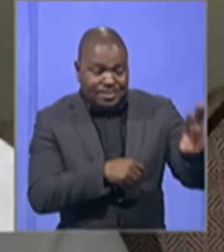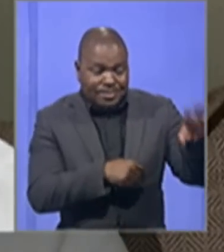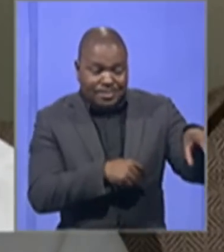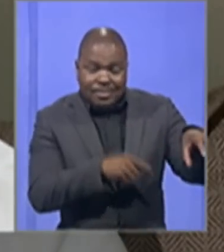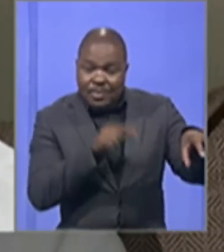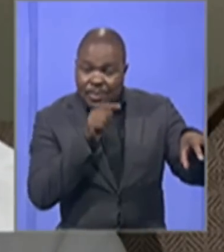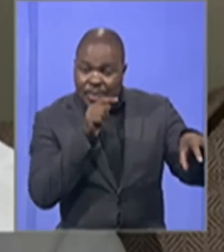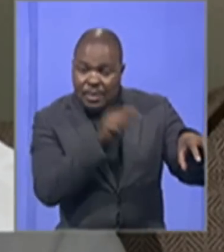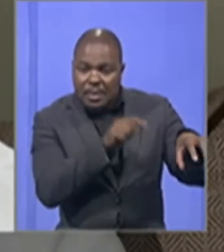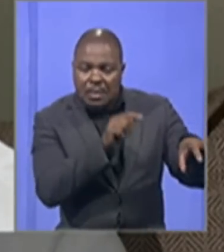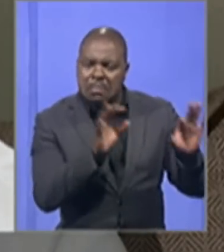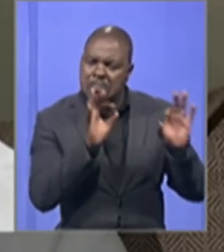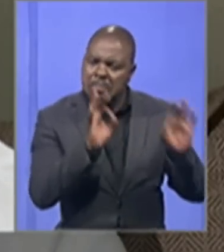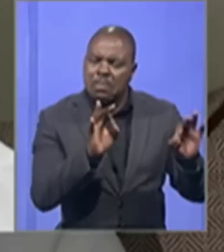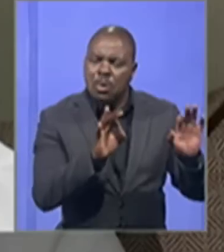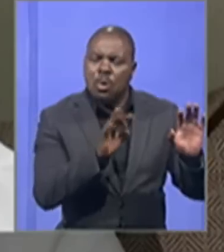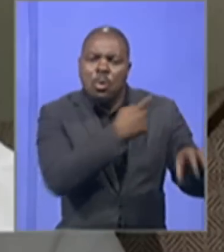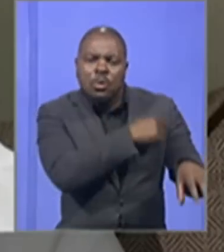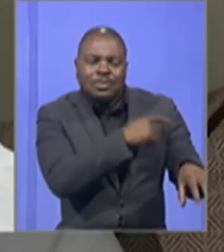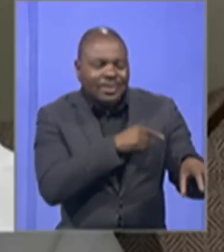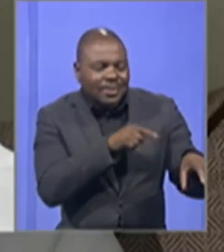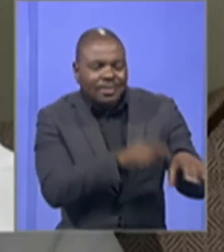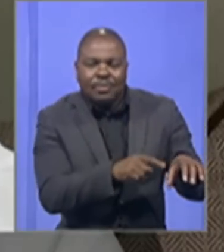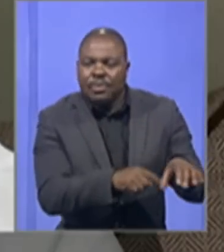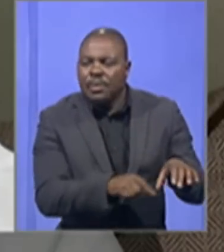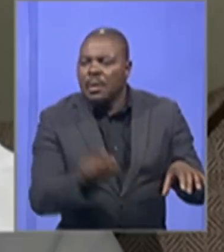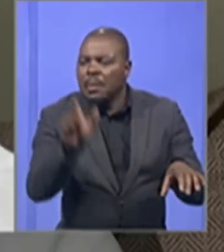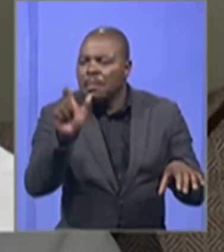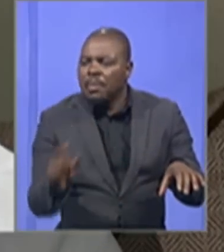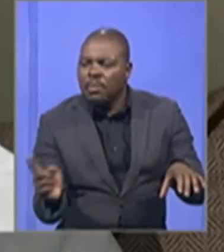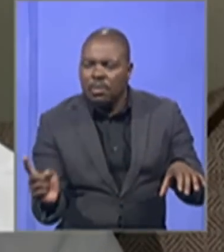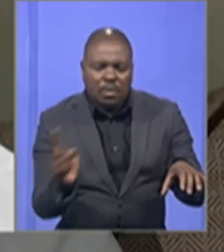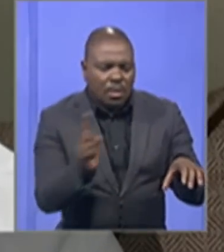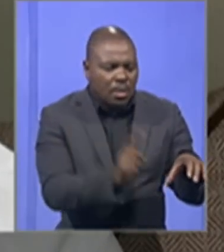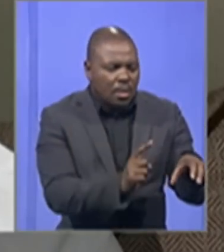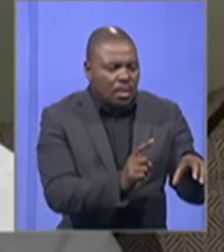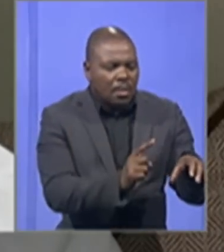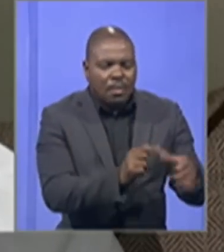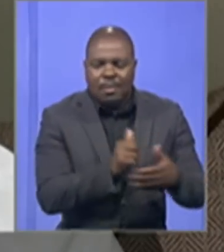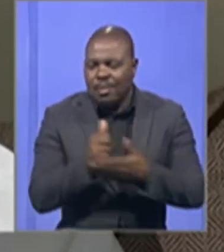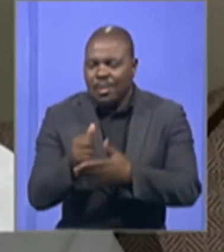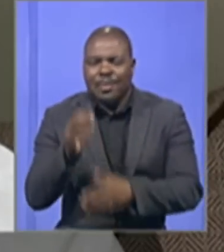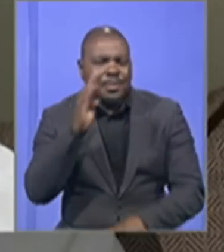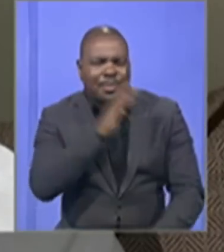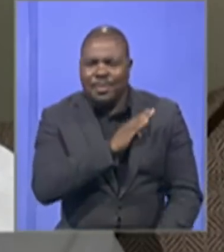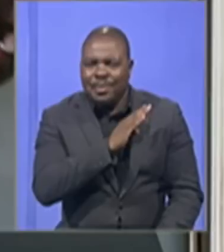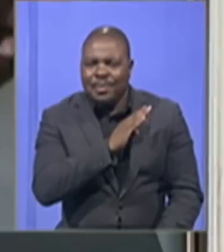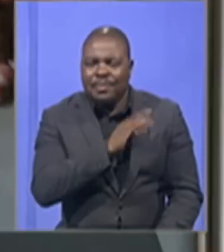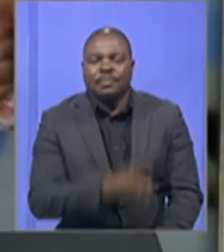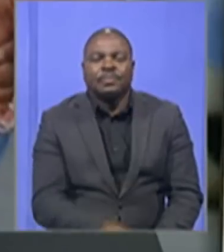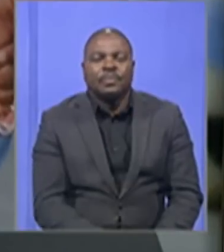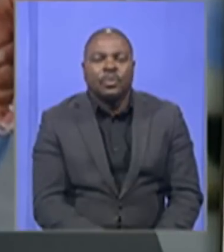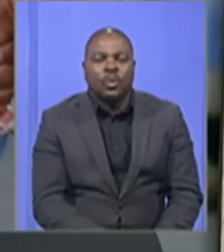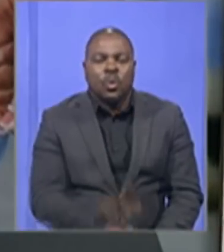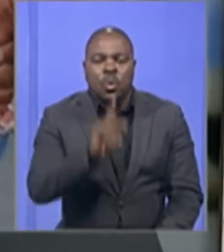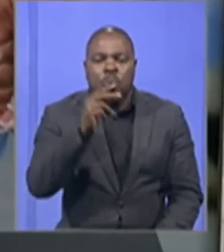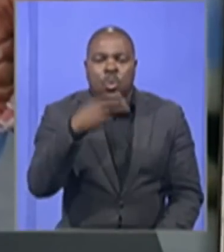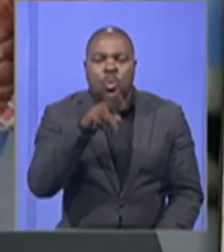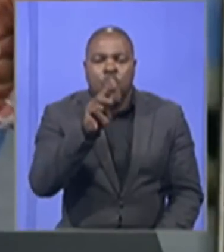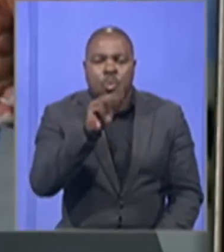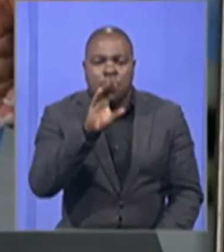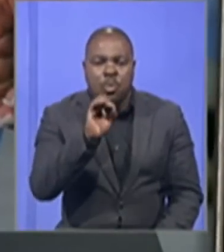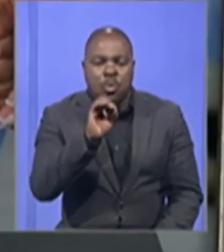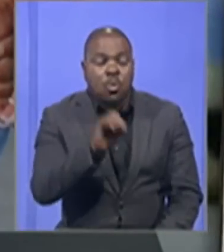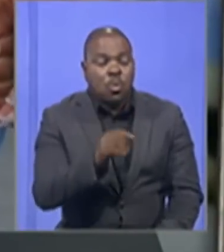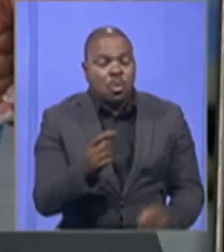molao se palelwa ke go thusa motho o e leng gore o ile da for thuso. Khumo o amogetswe kwa bookelong